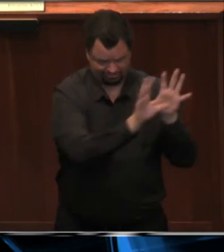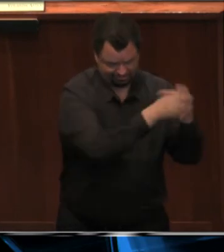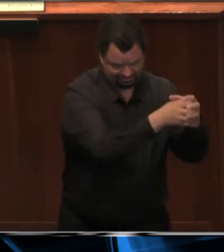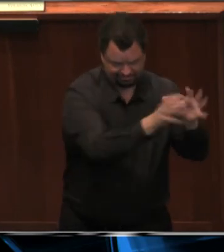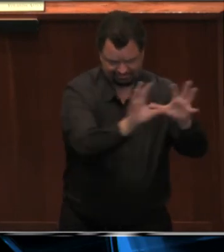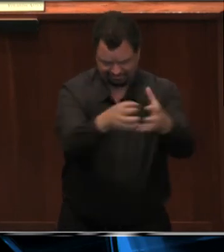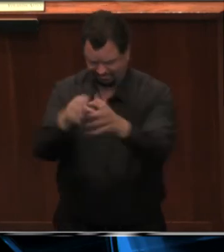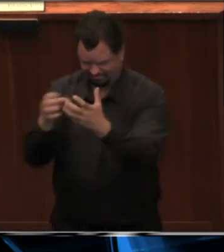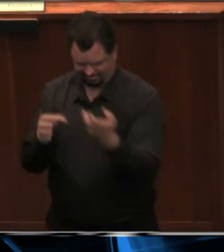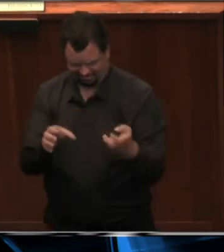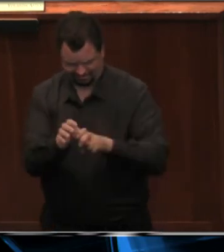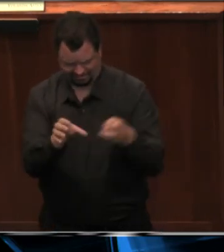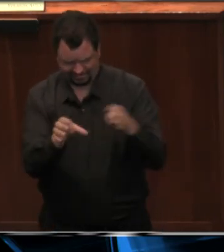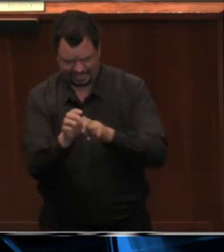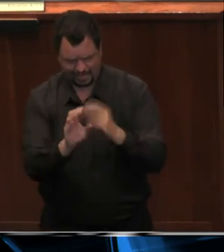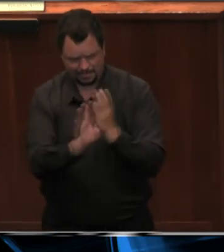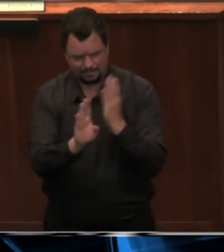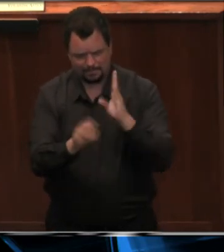May I finish?